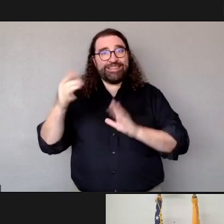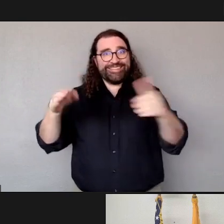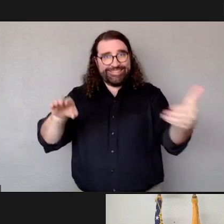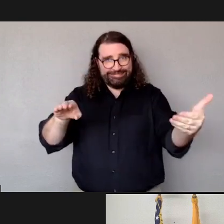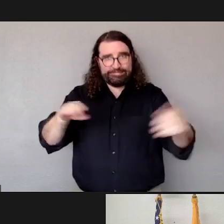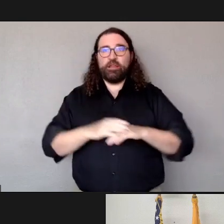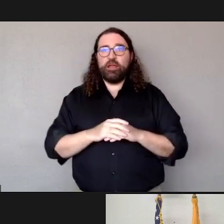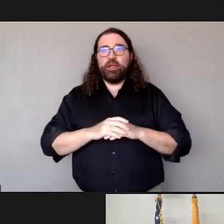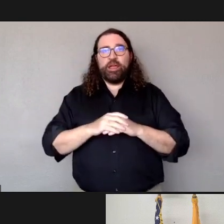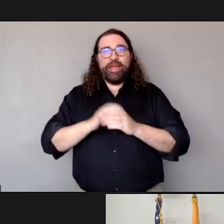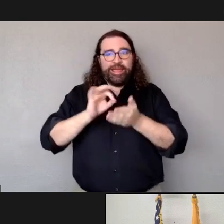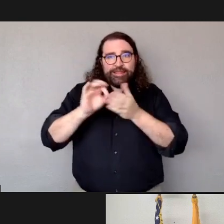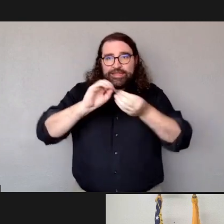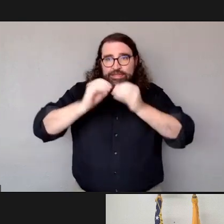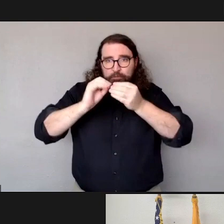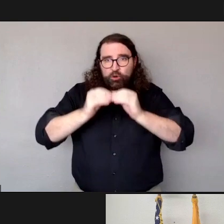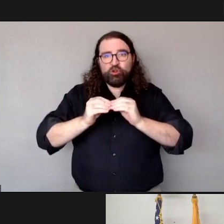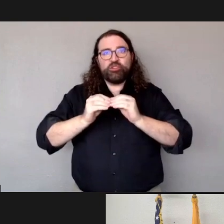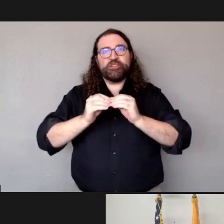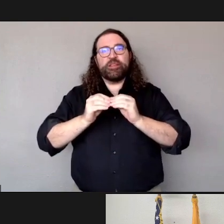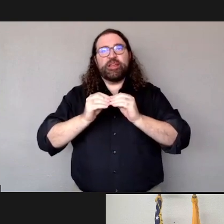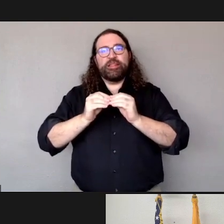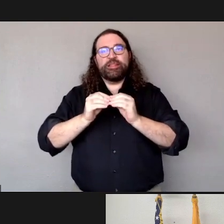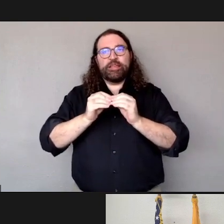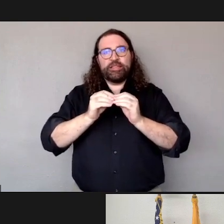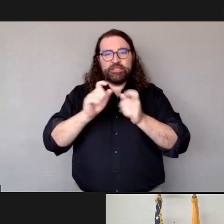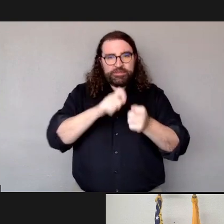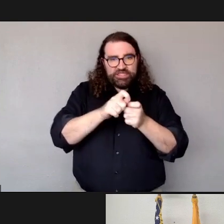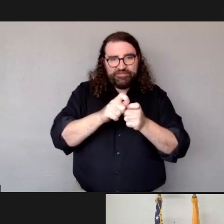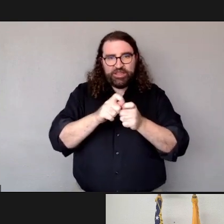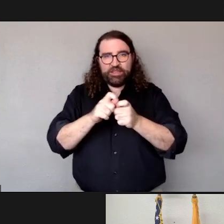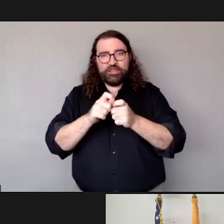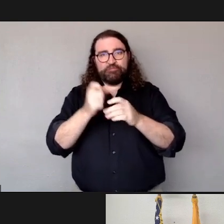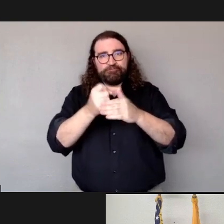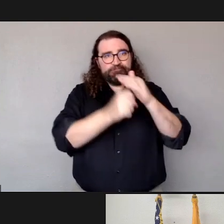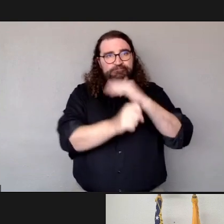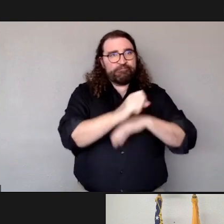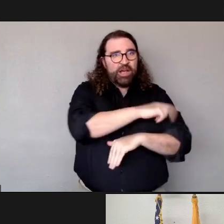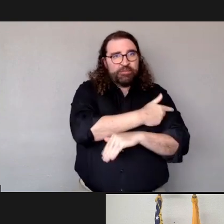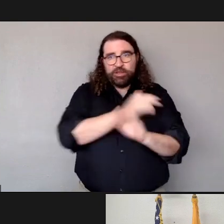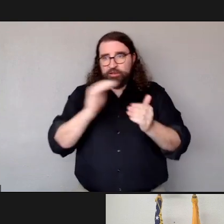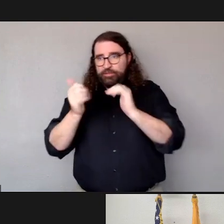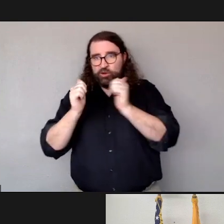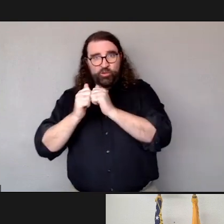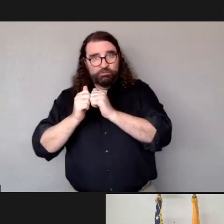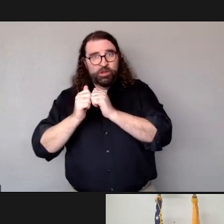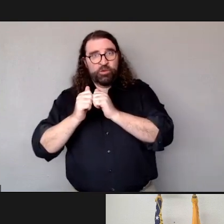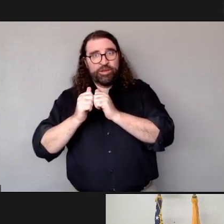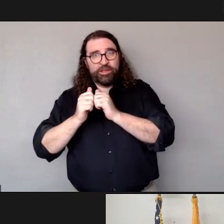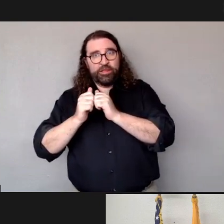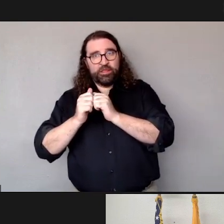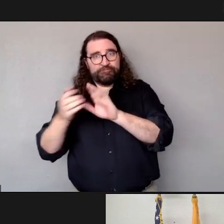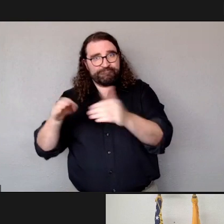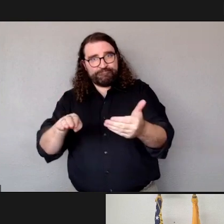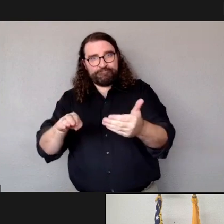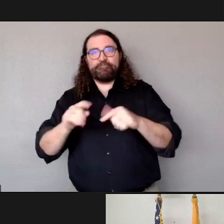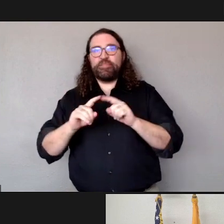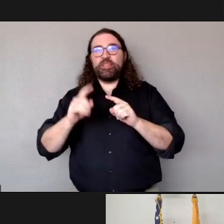and the proportionality of hospitalizations and mortality, the New York Times, which is one place that you can follow the